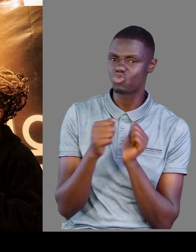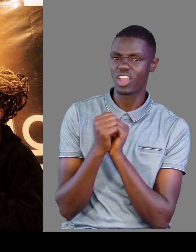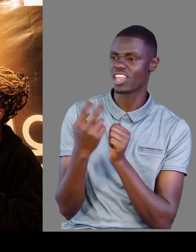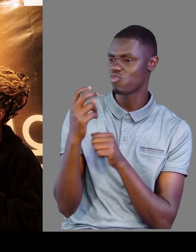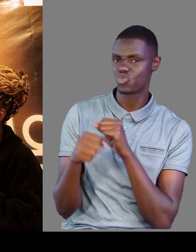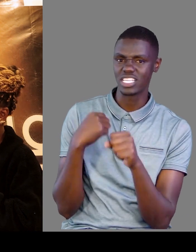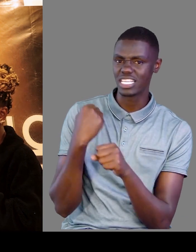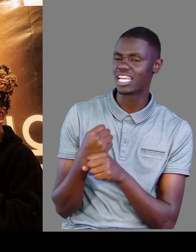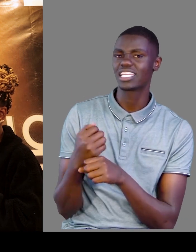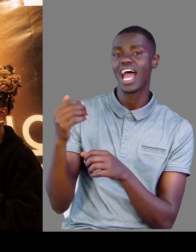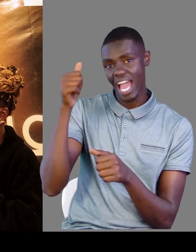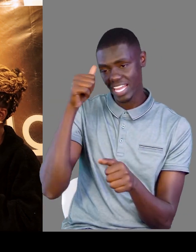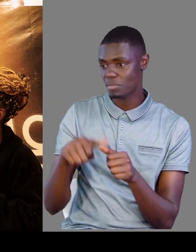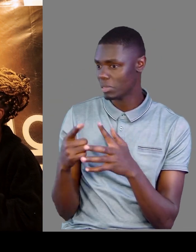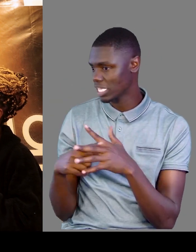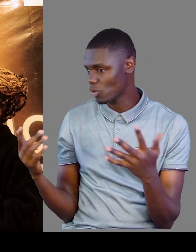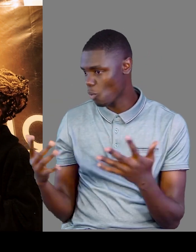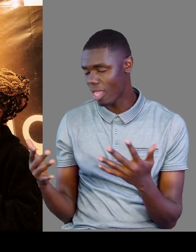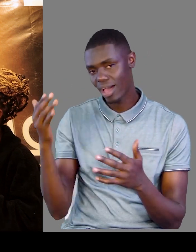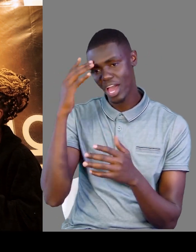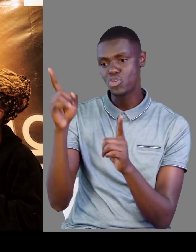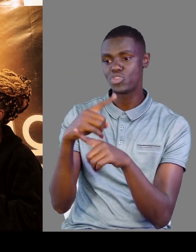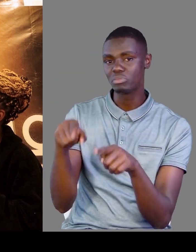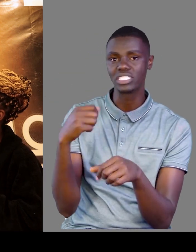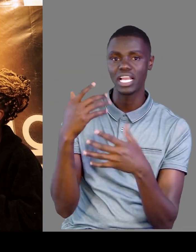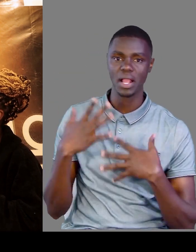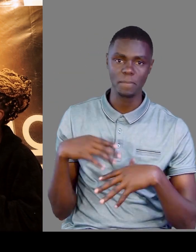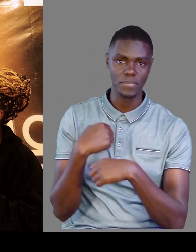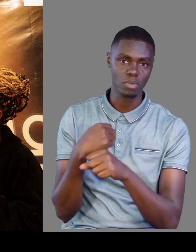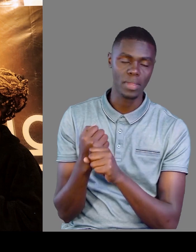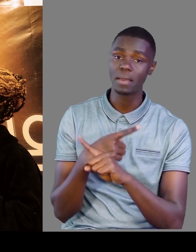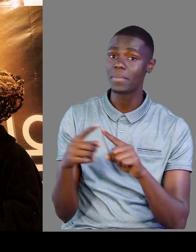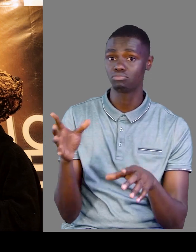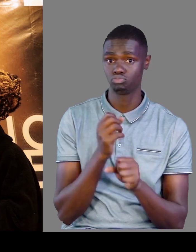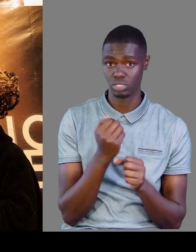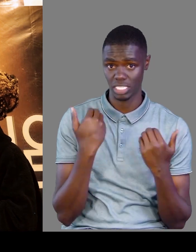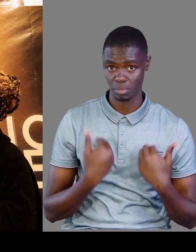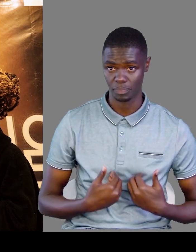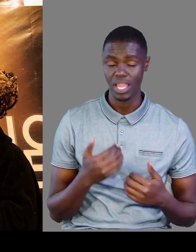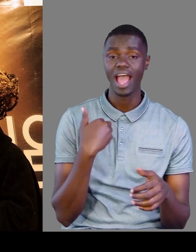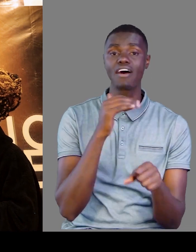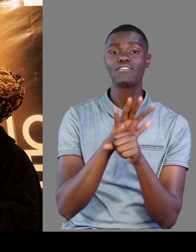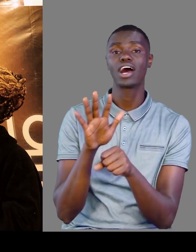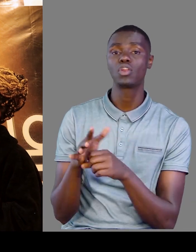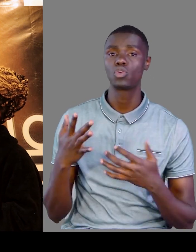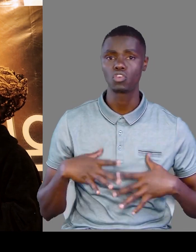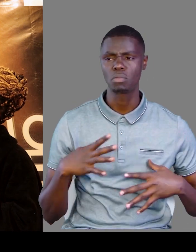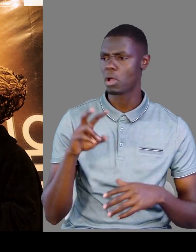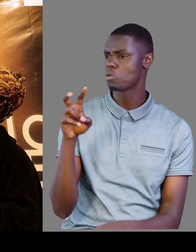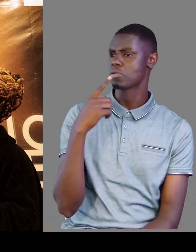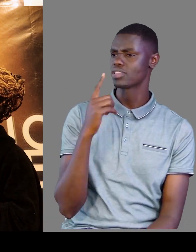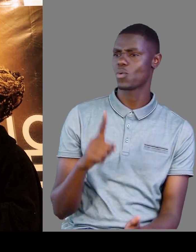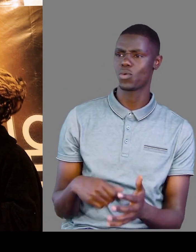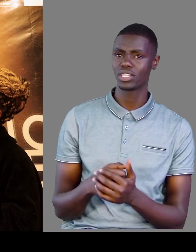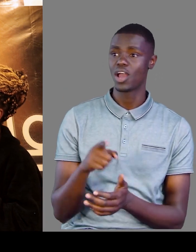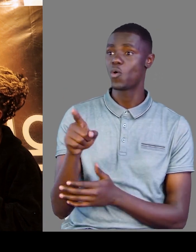how they started, where they went to. I know the mistakes people made. But also, trust me, there are lots of people who I look and say, you